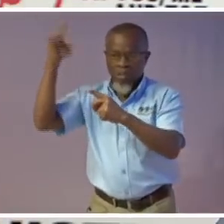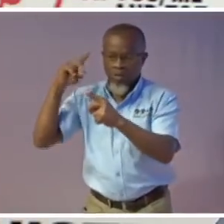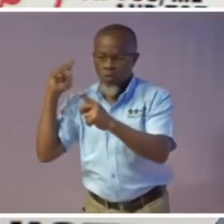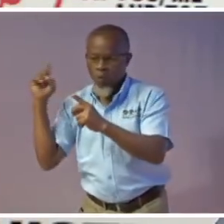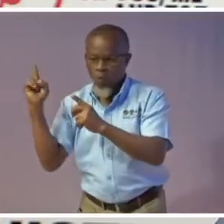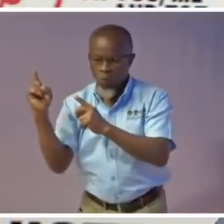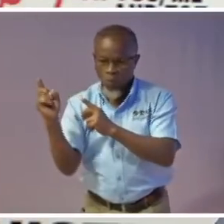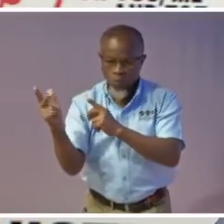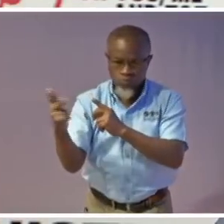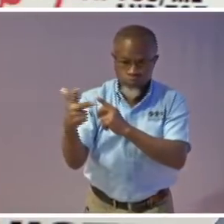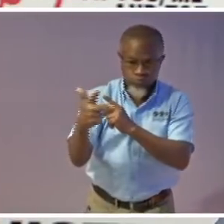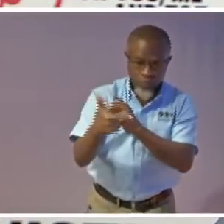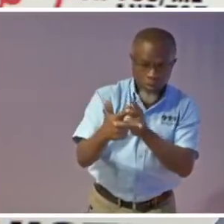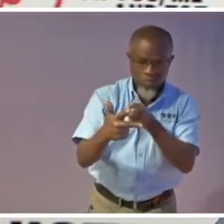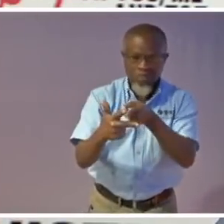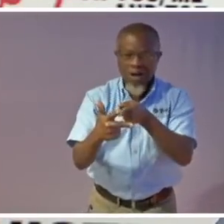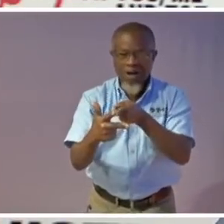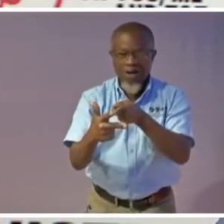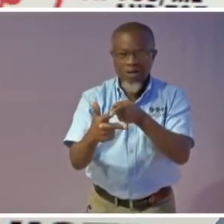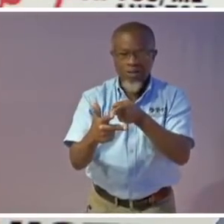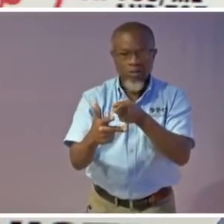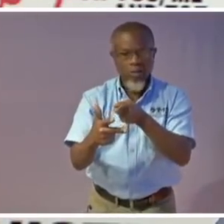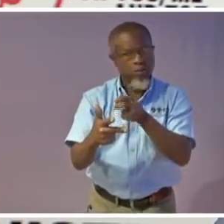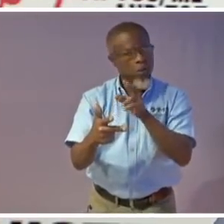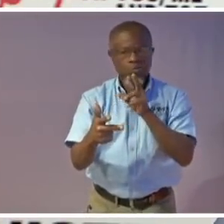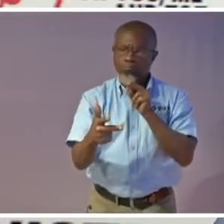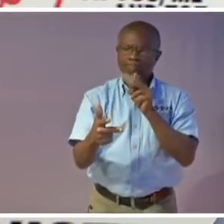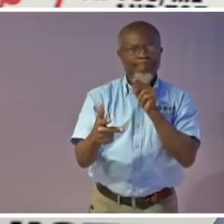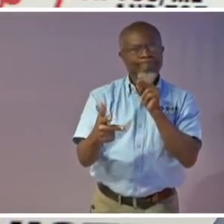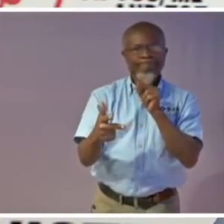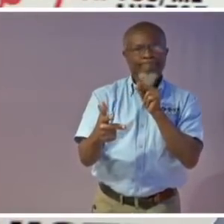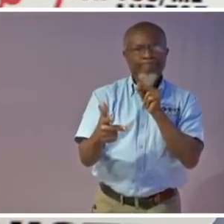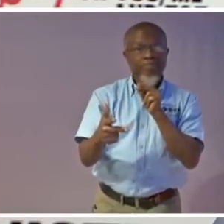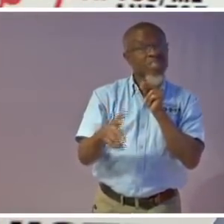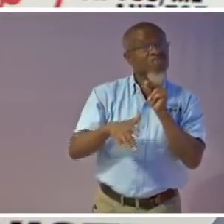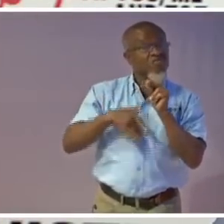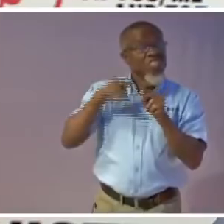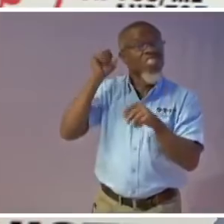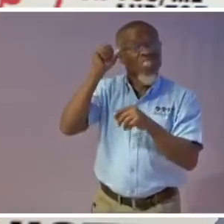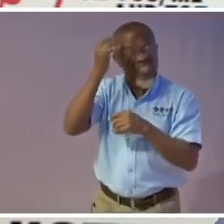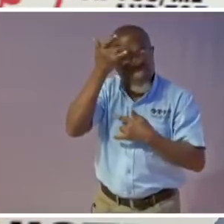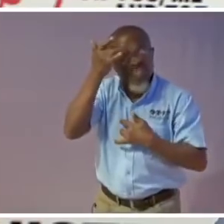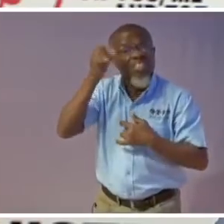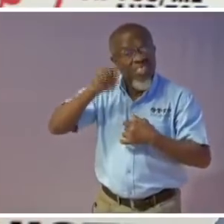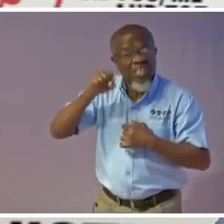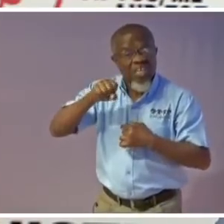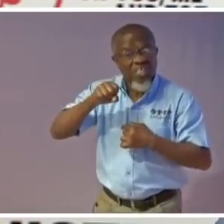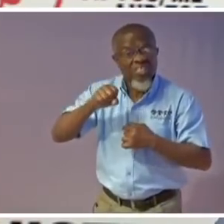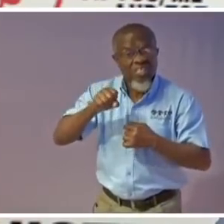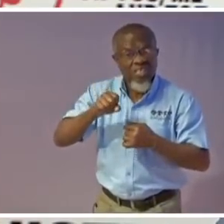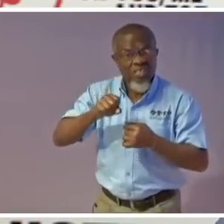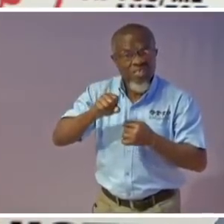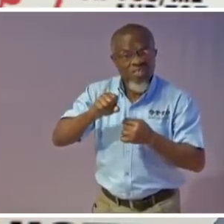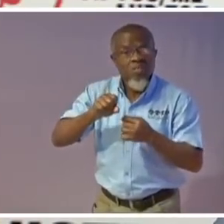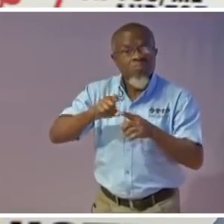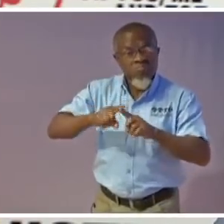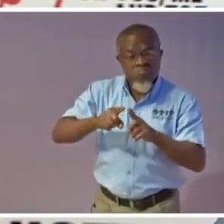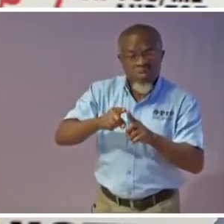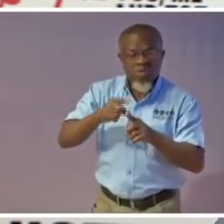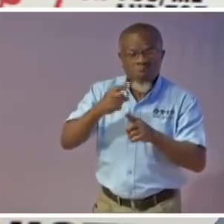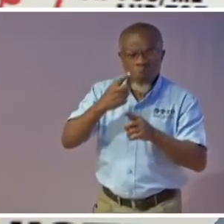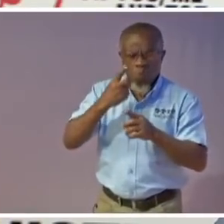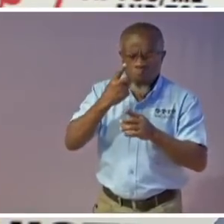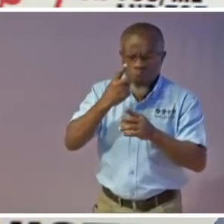once, because they feel ill, and then an hour later they may feel a little better, they tell you, come